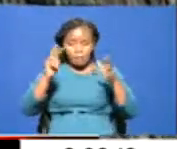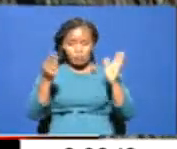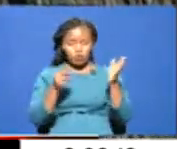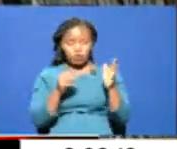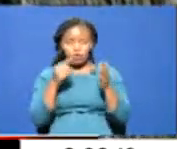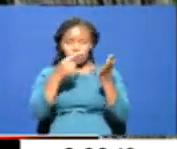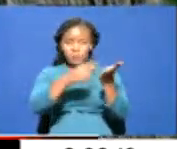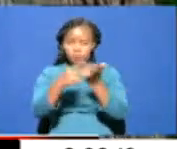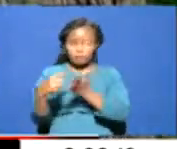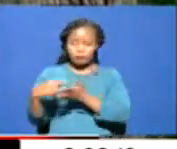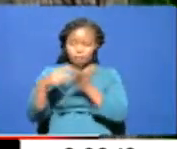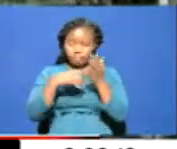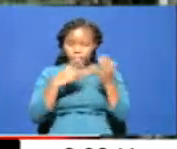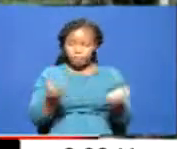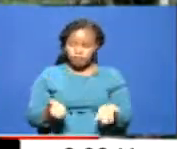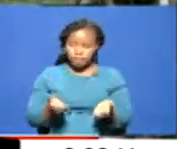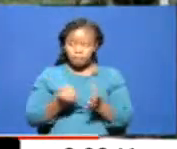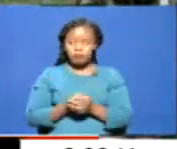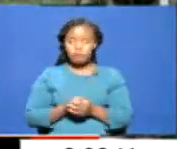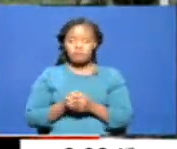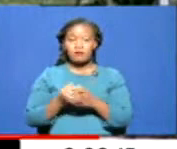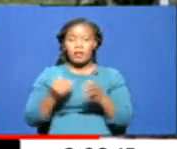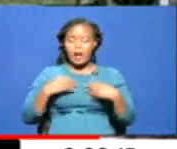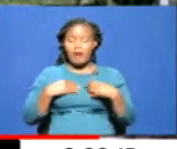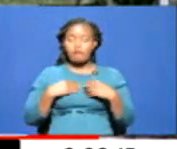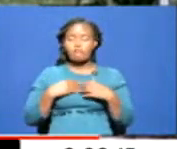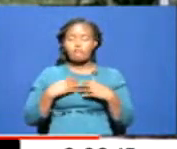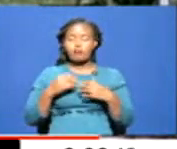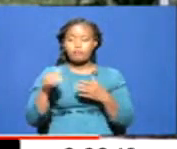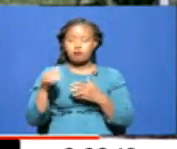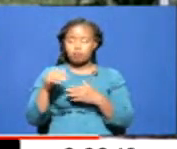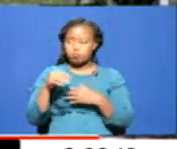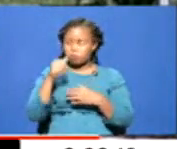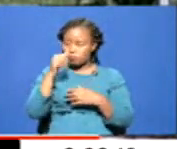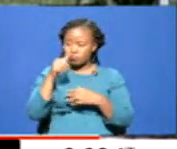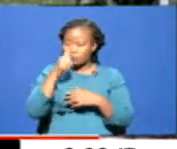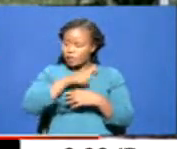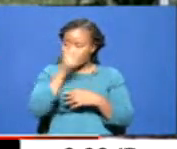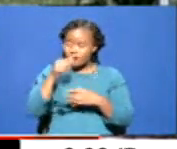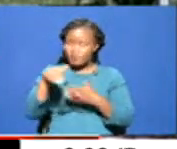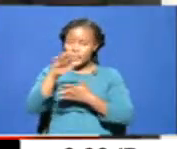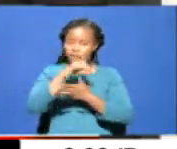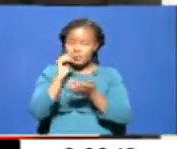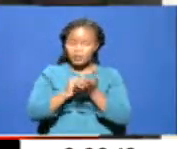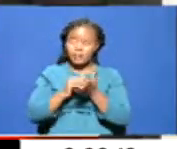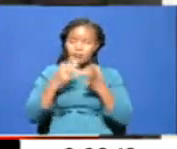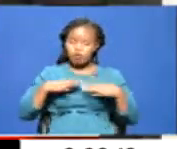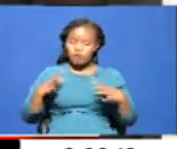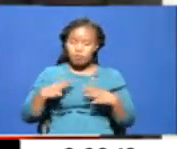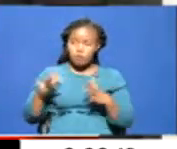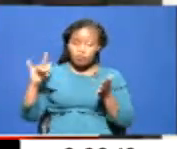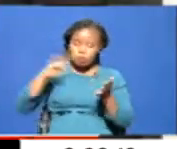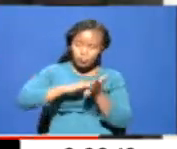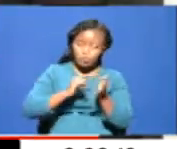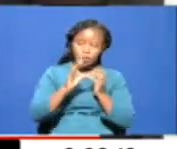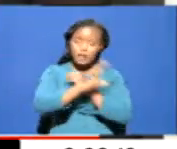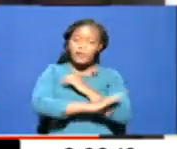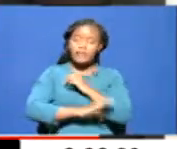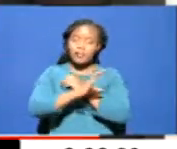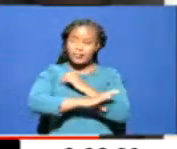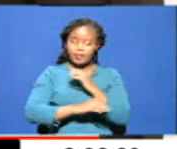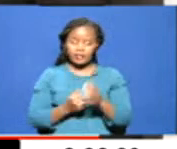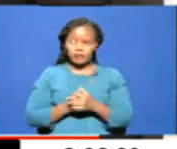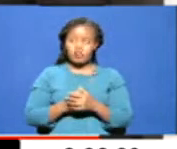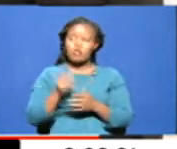discussed include the reintroduction of quarantine centers for those coming into the country. Tomorrow, after our